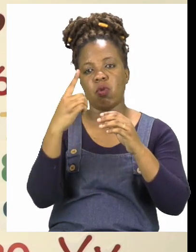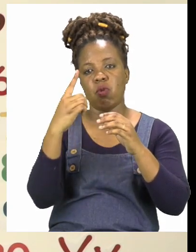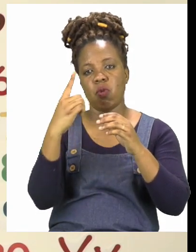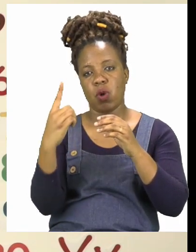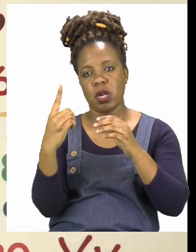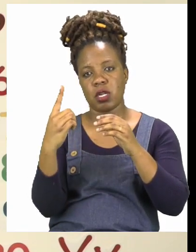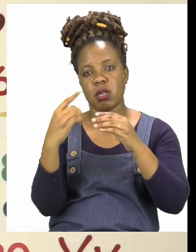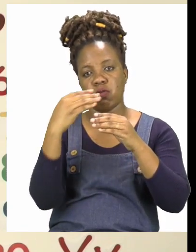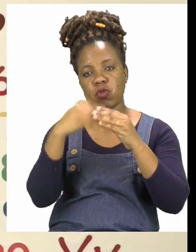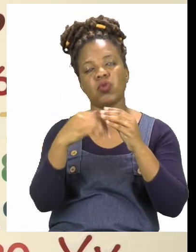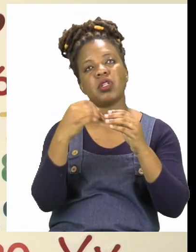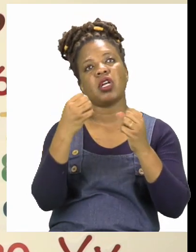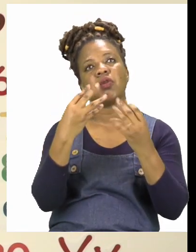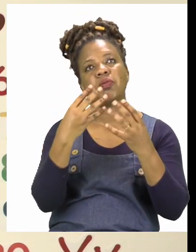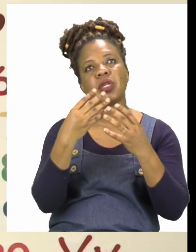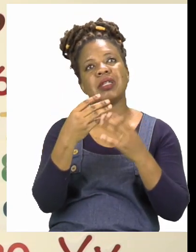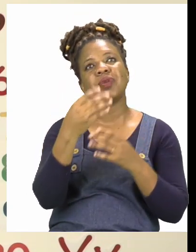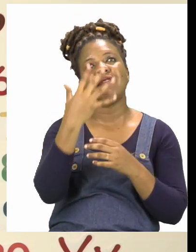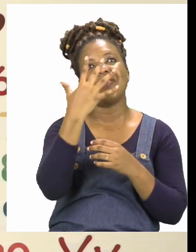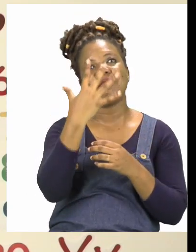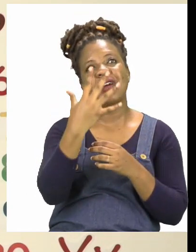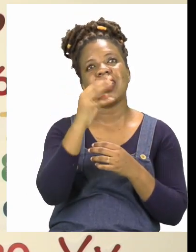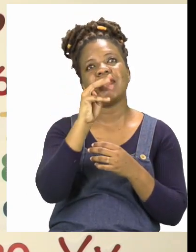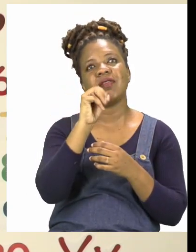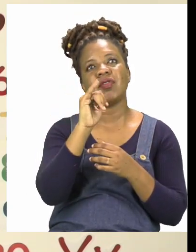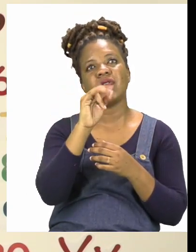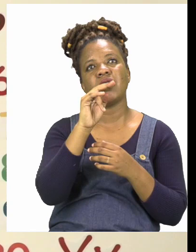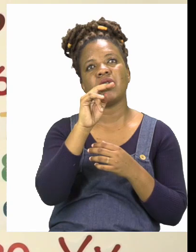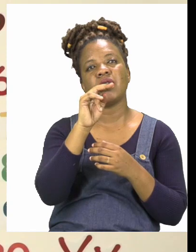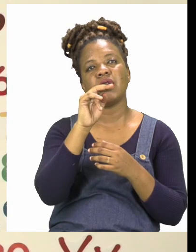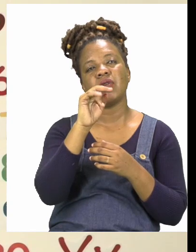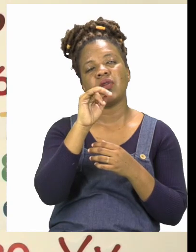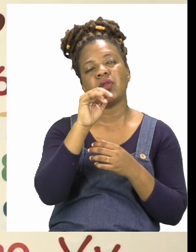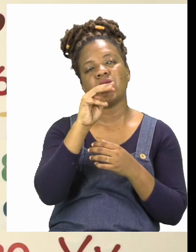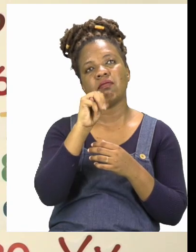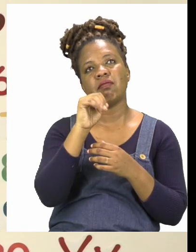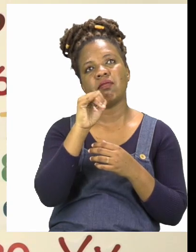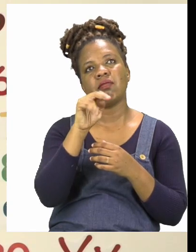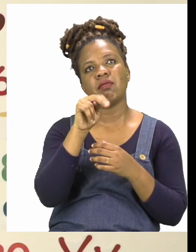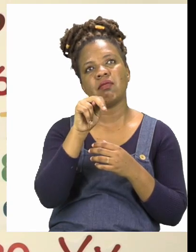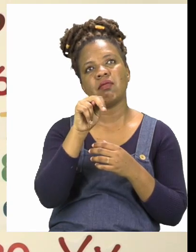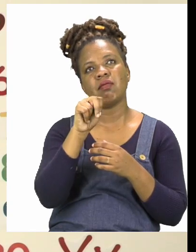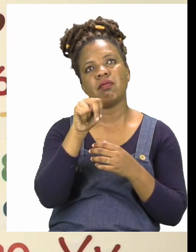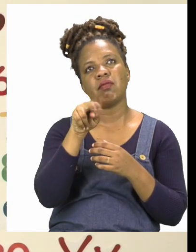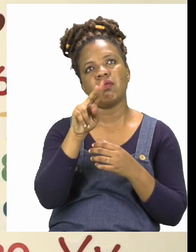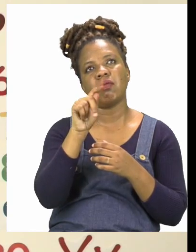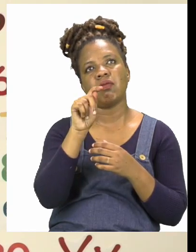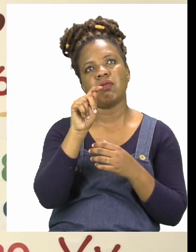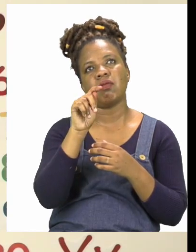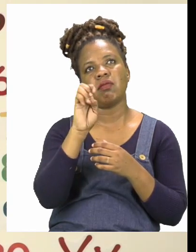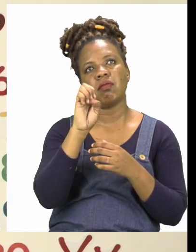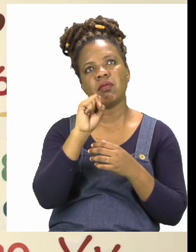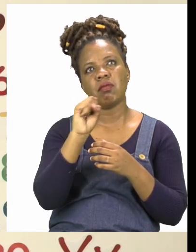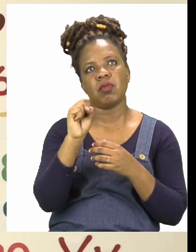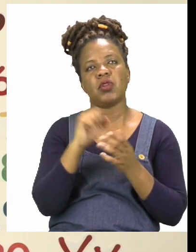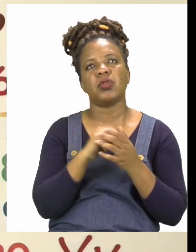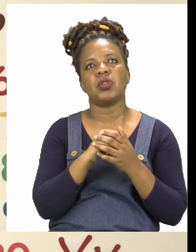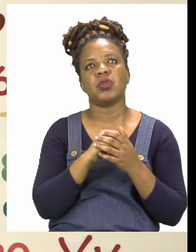then we're going to continue as counting as 6. So we say 6,